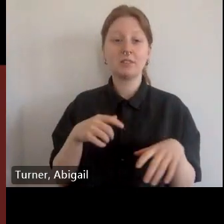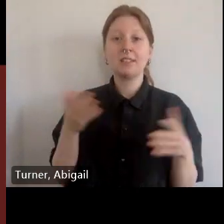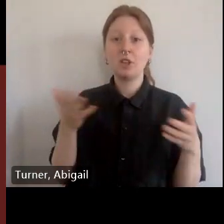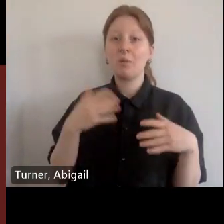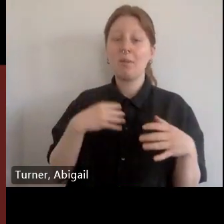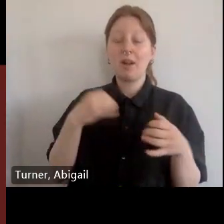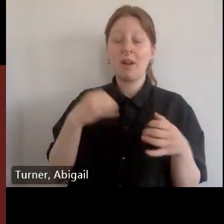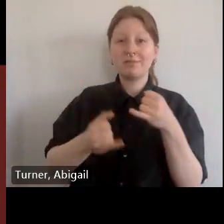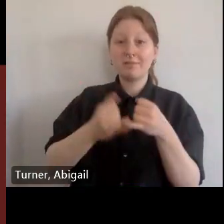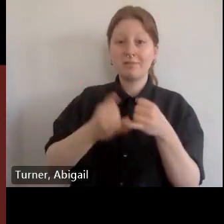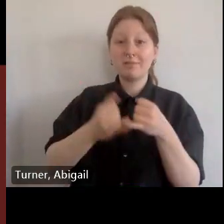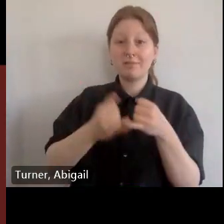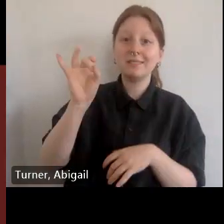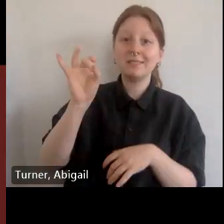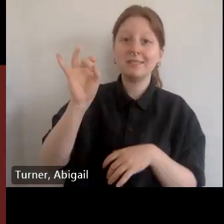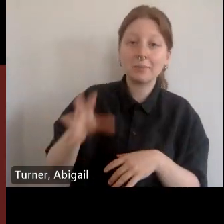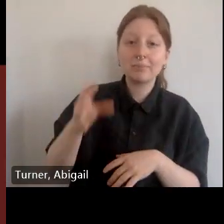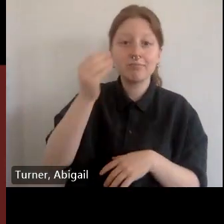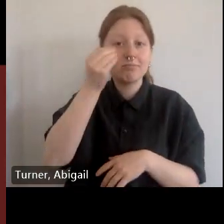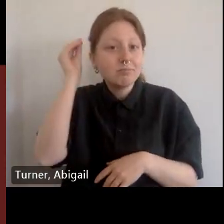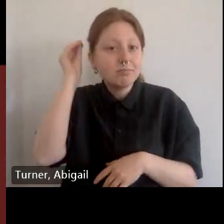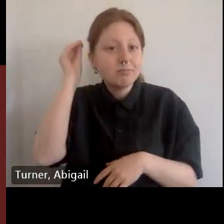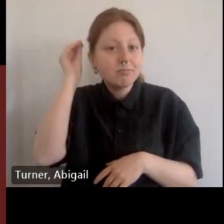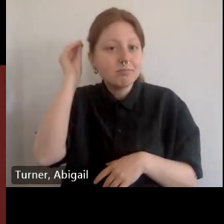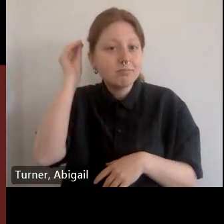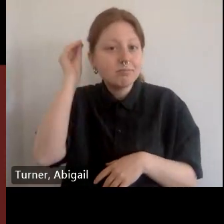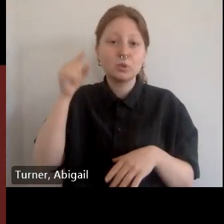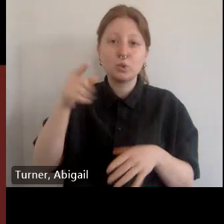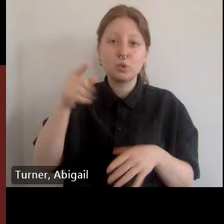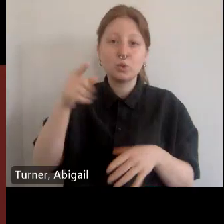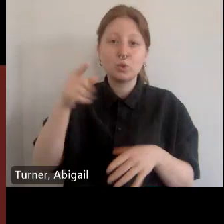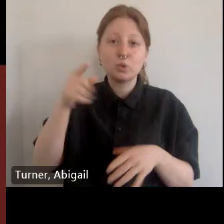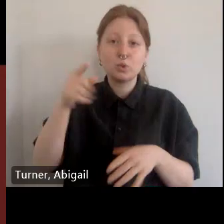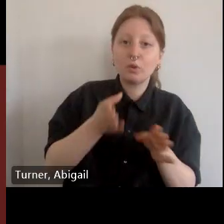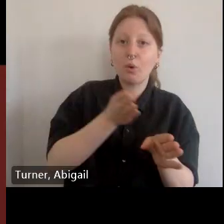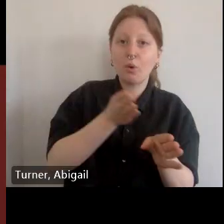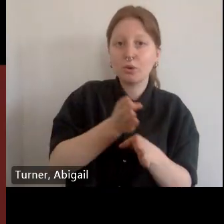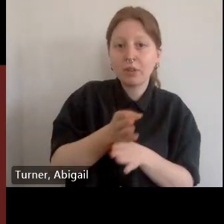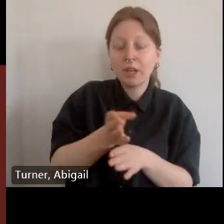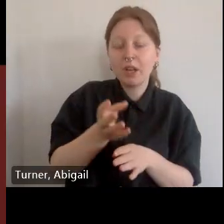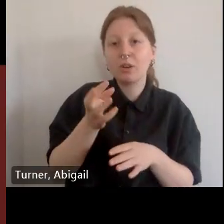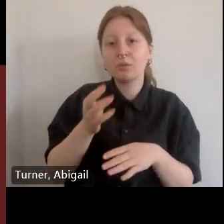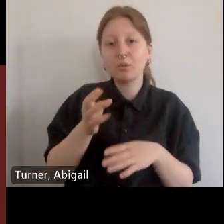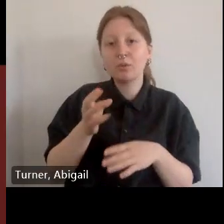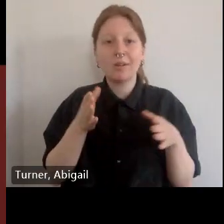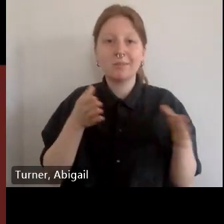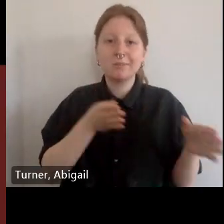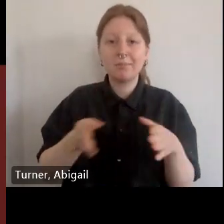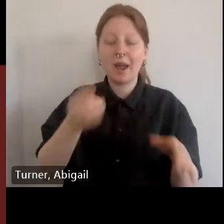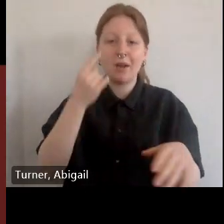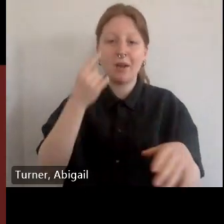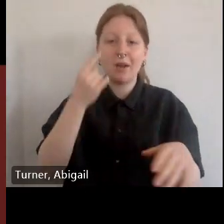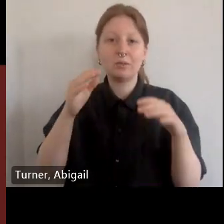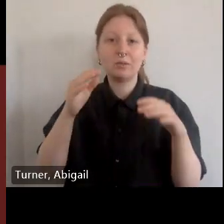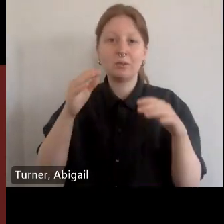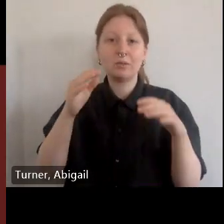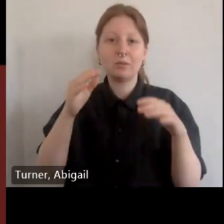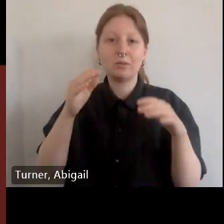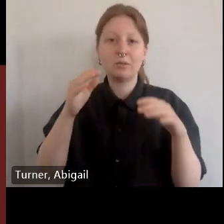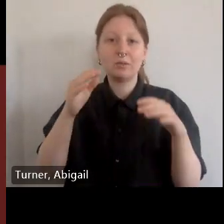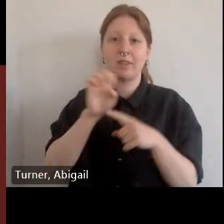as you engage and start your career or your path to seek environmental justice or to have a career in